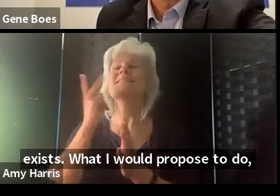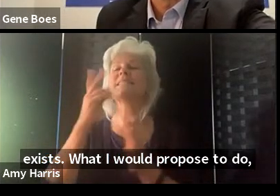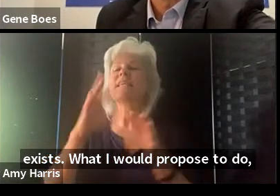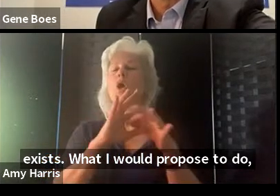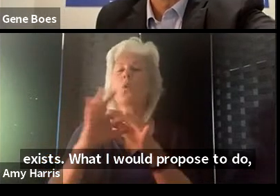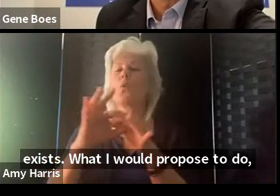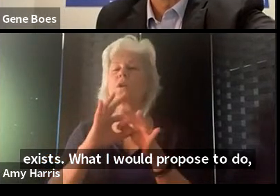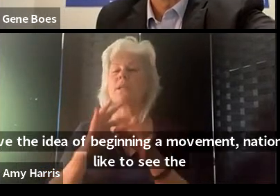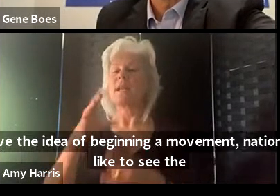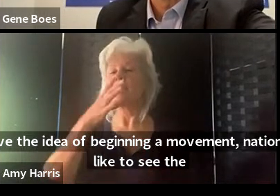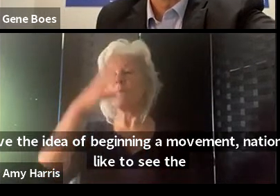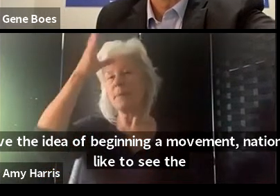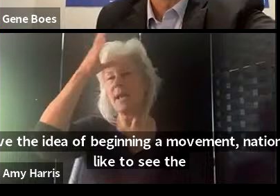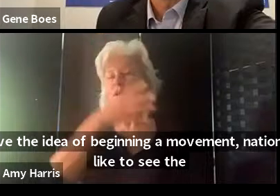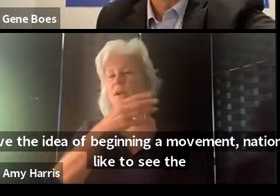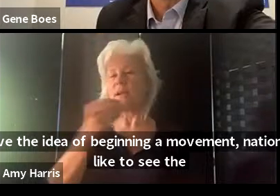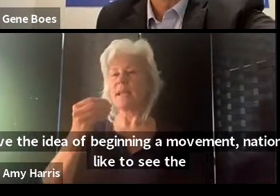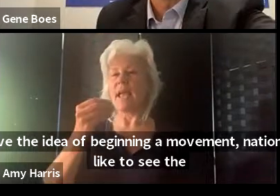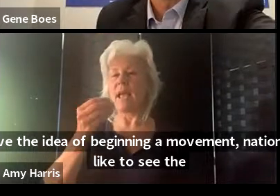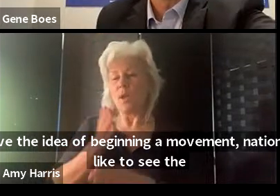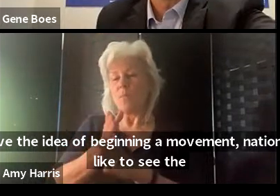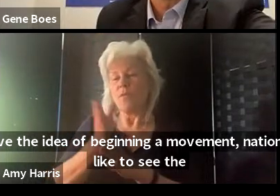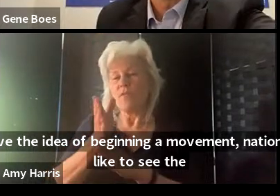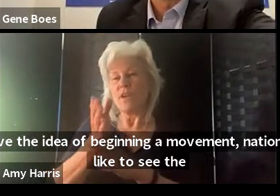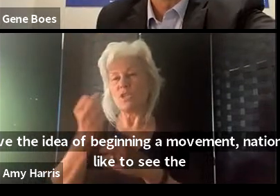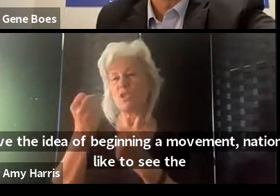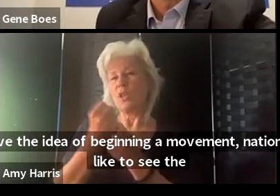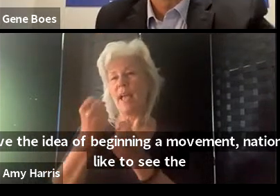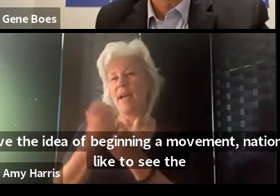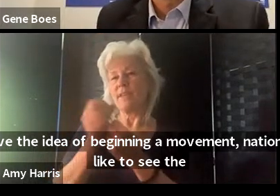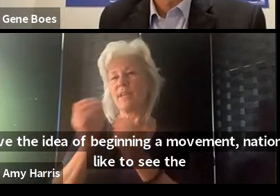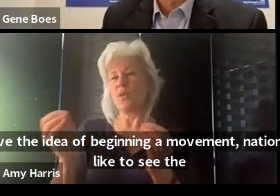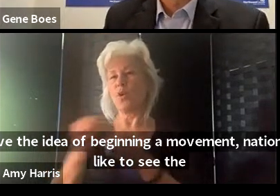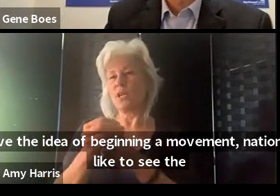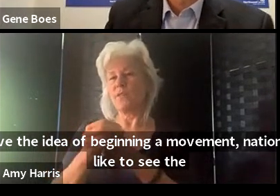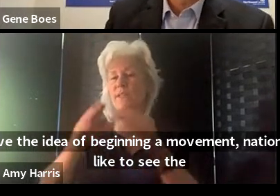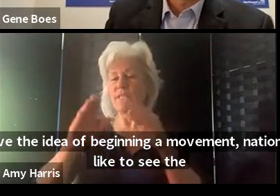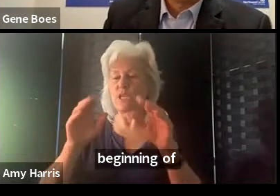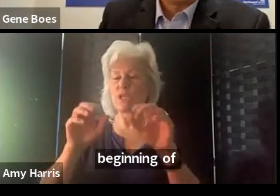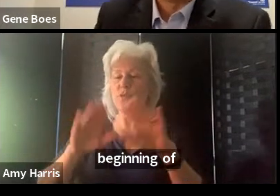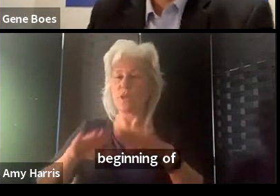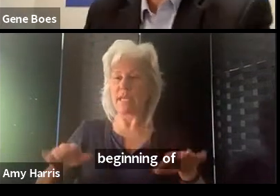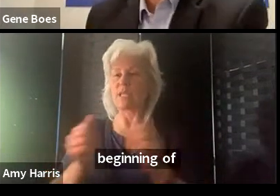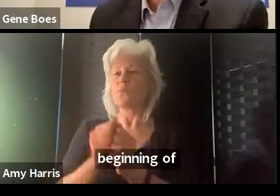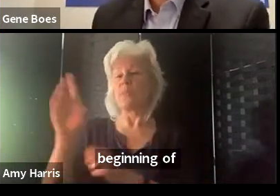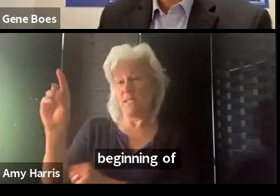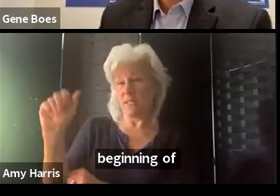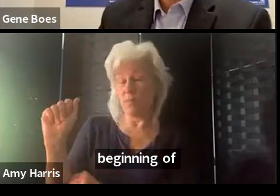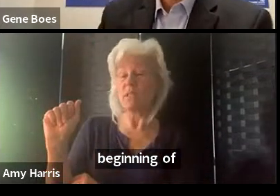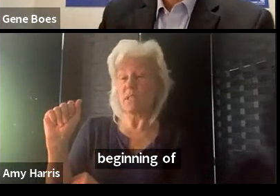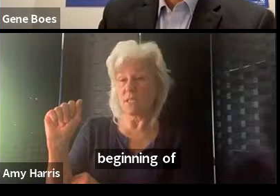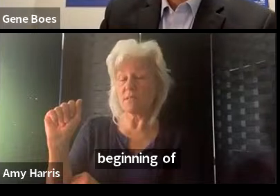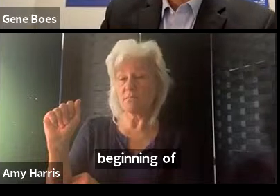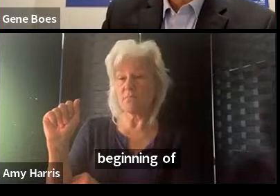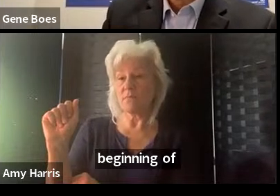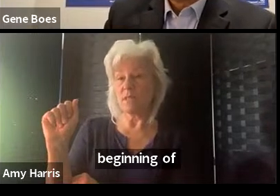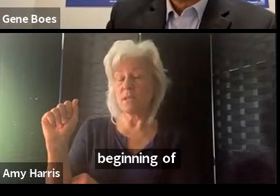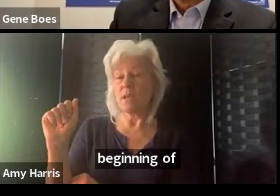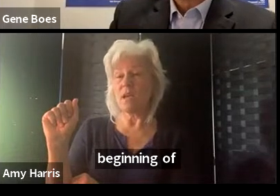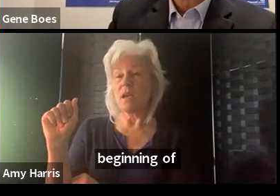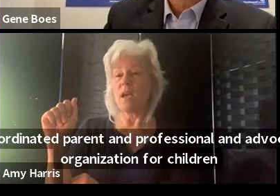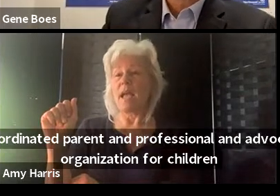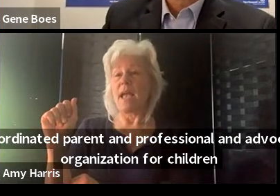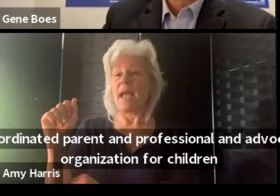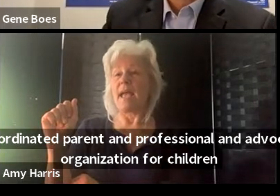parent and professional and advocate organization for children with disabilities and make them into